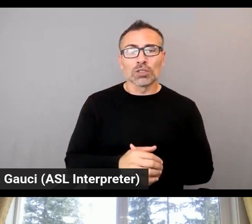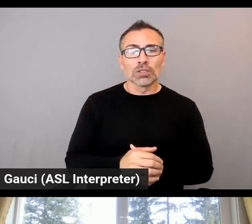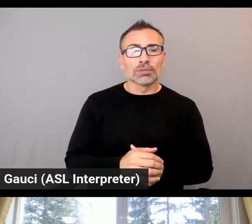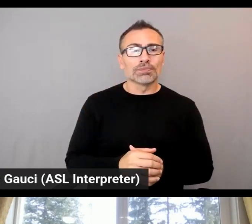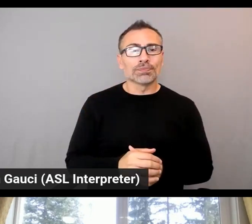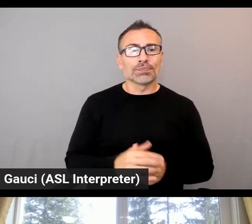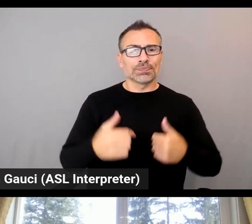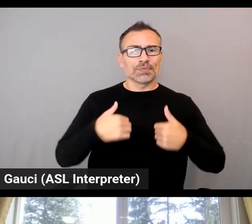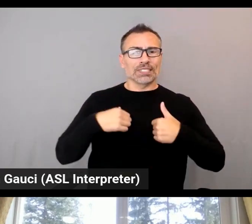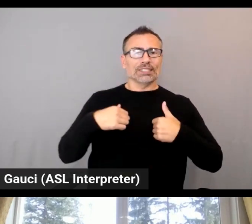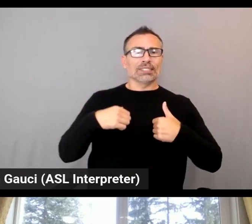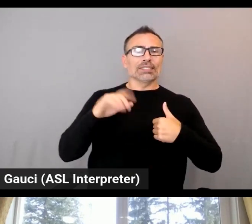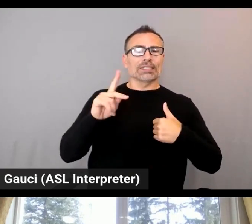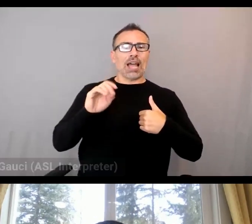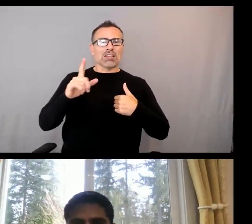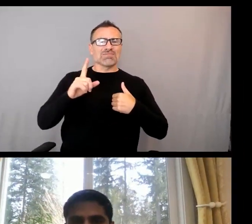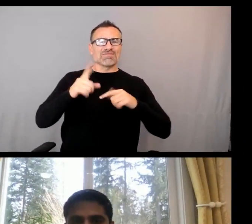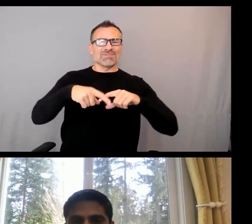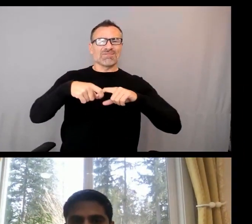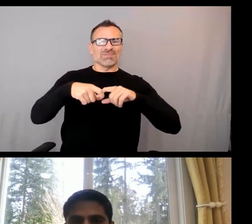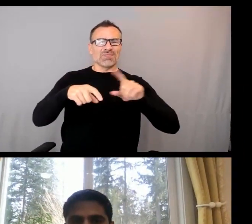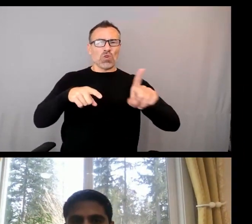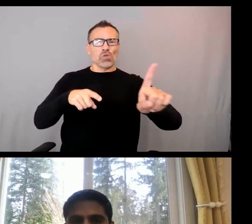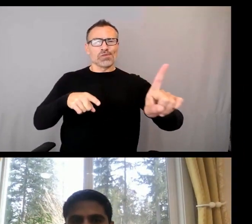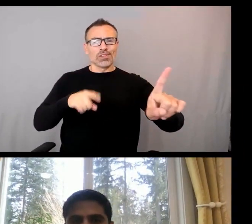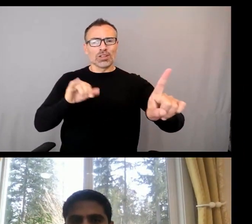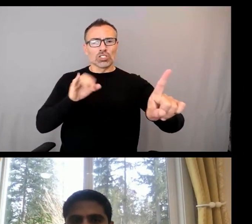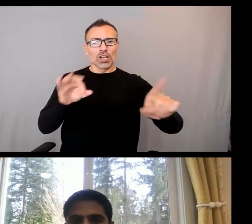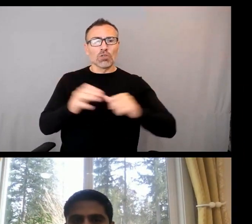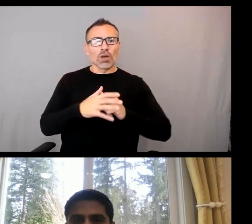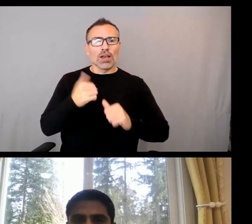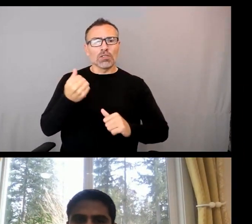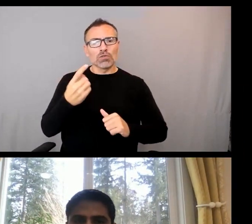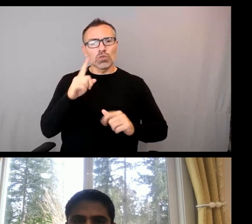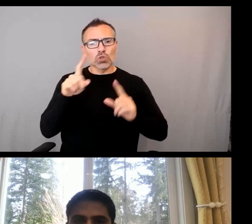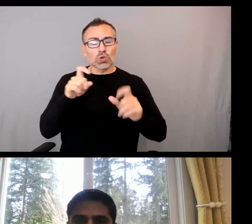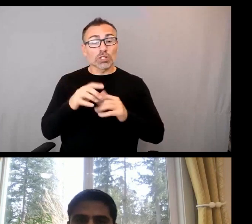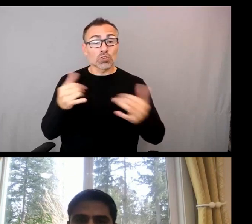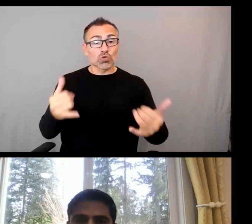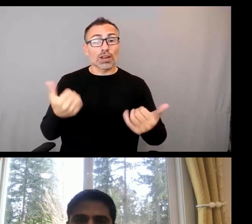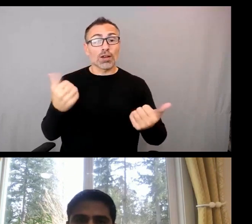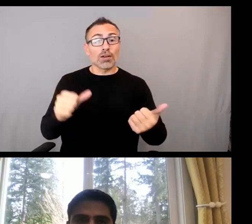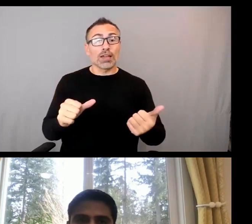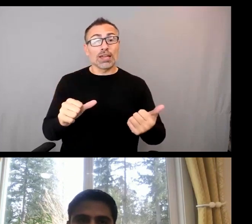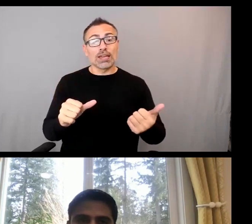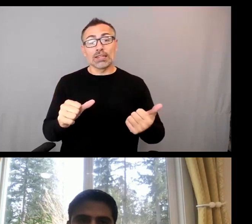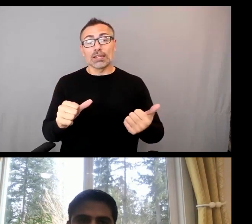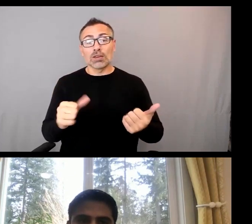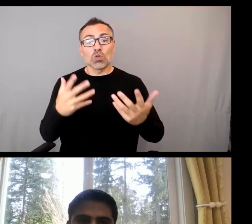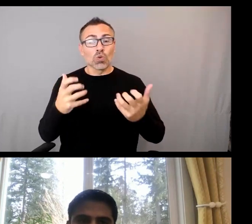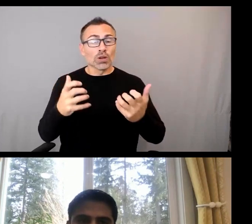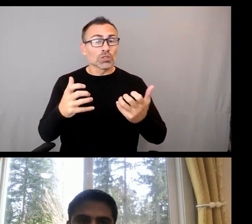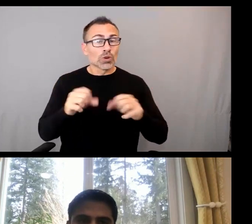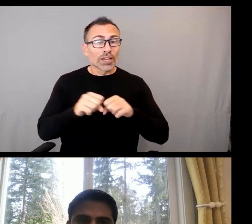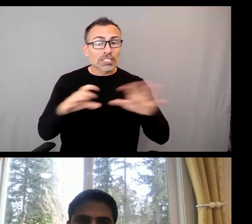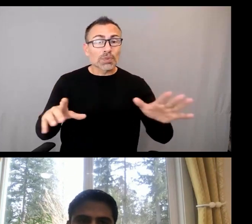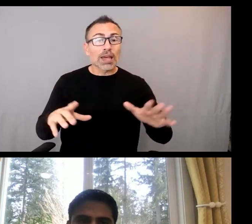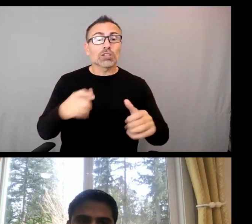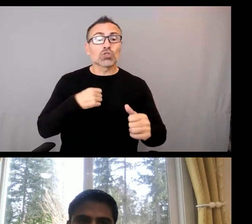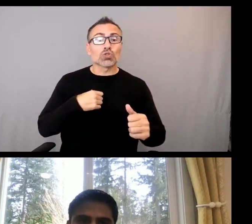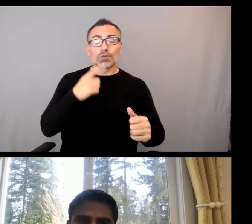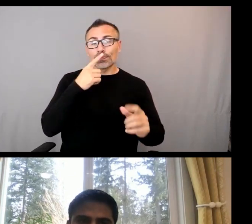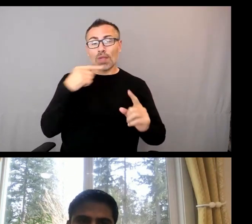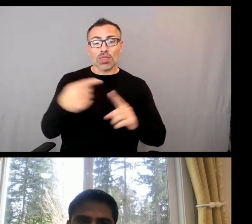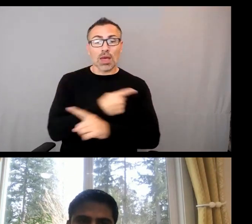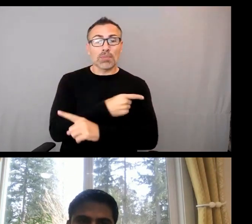we have a couple questions from the chat. So right now, are there any plans to expanding finding types to anomalous IAM roles related to